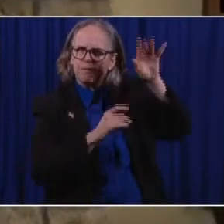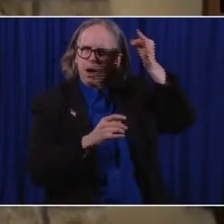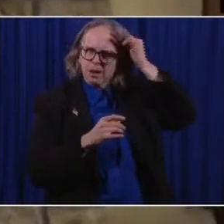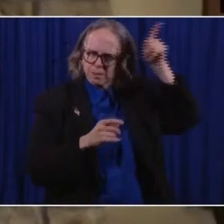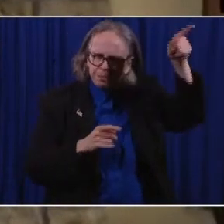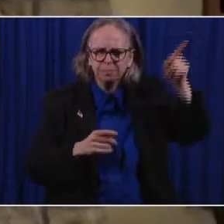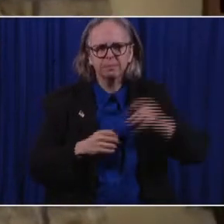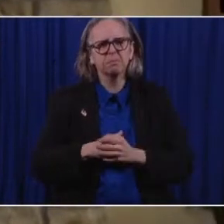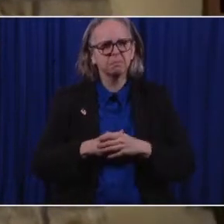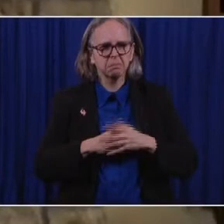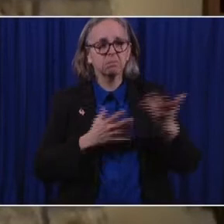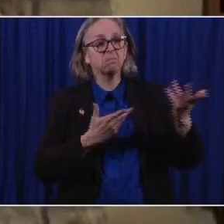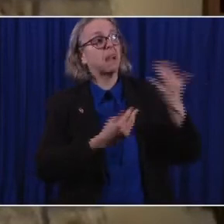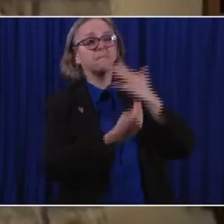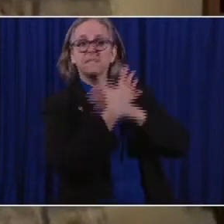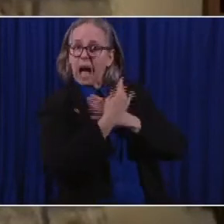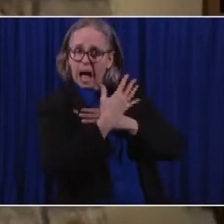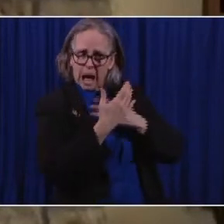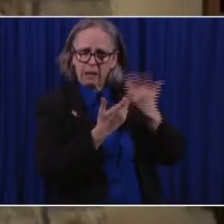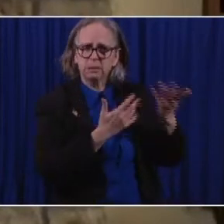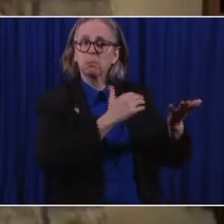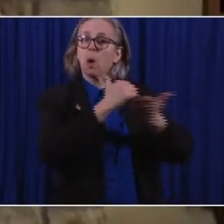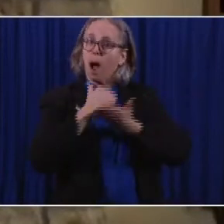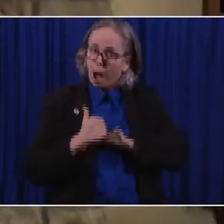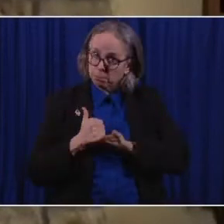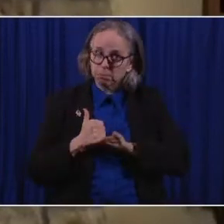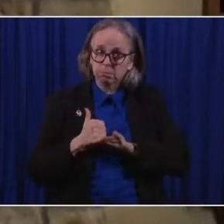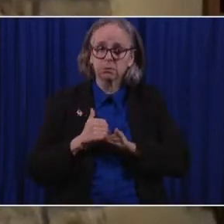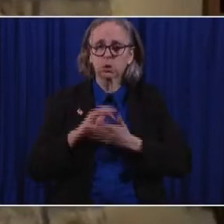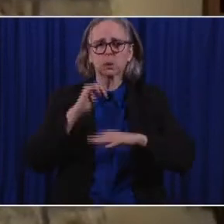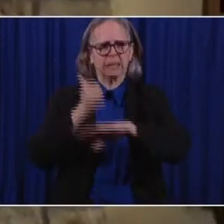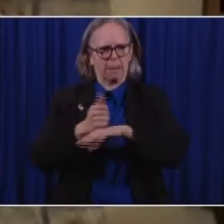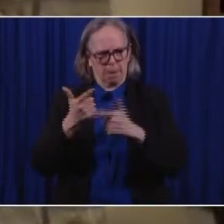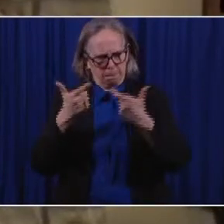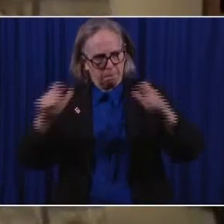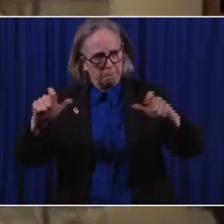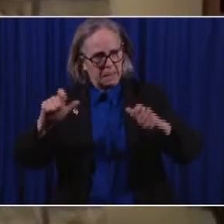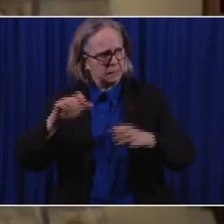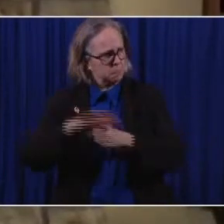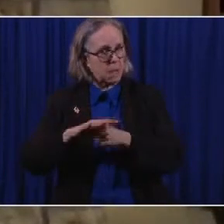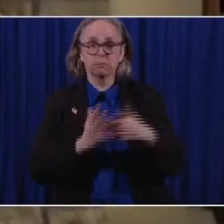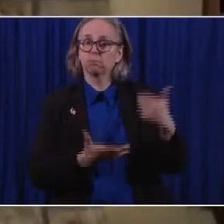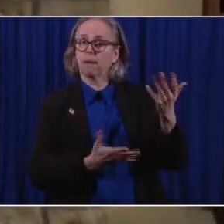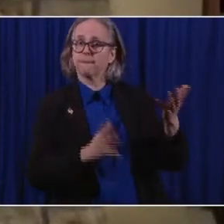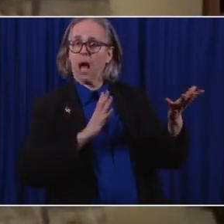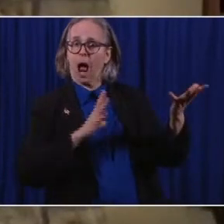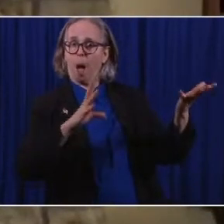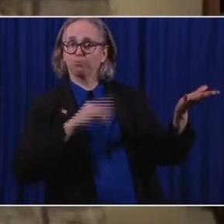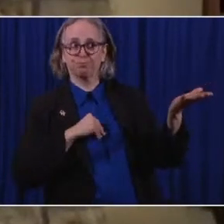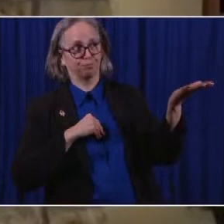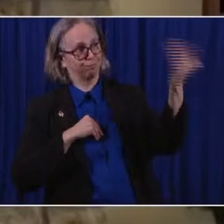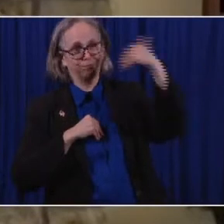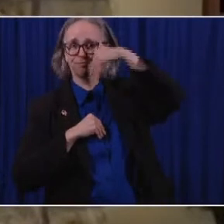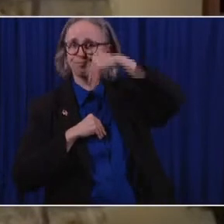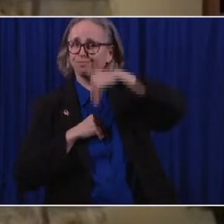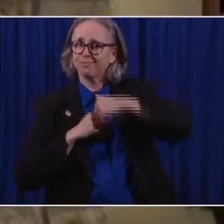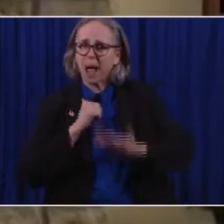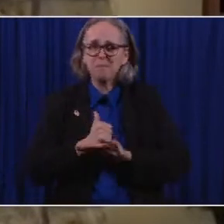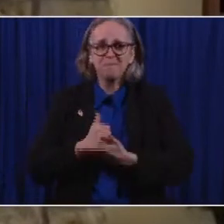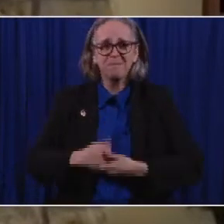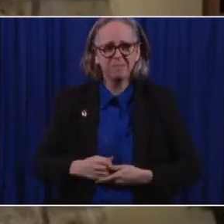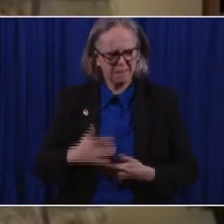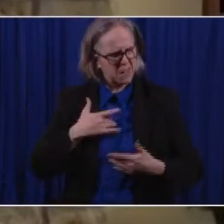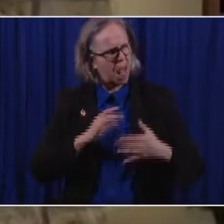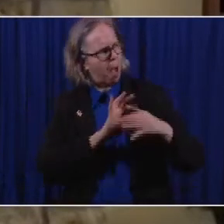welcome, as we did with the Trump administration, we welcome any help that we can get as we go through this. So I think it's going to be a good work. It's going to be a